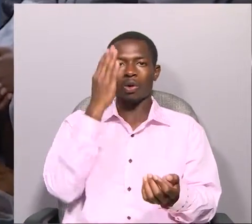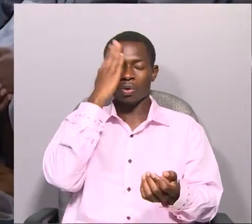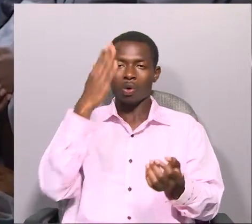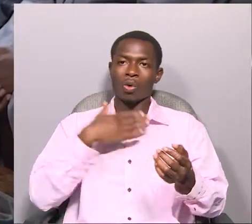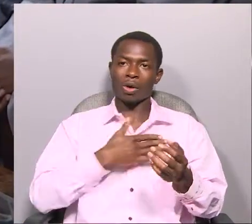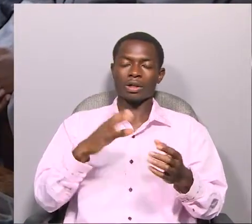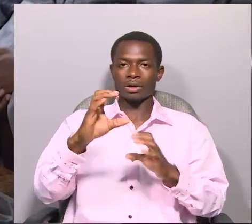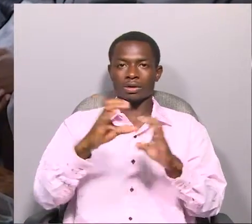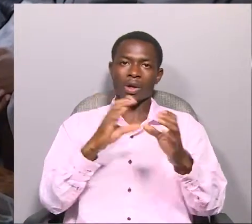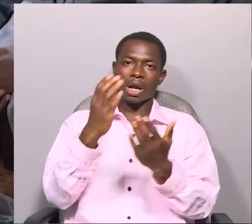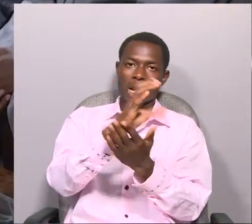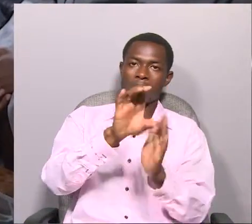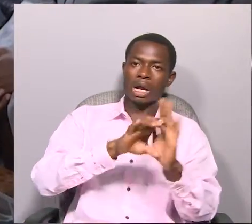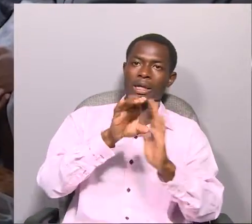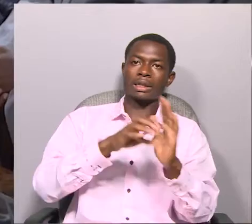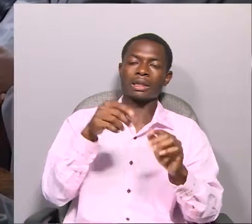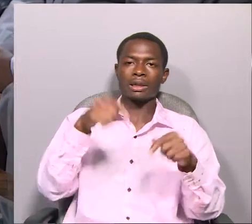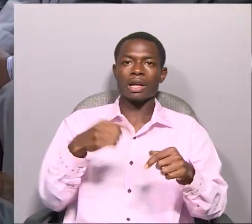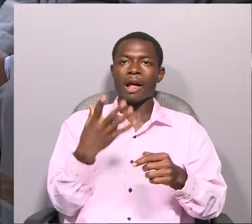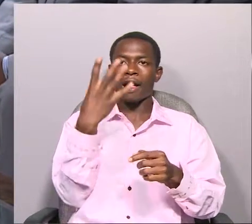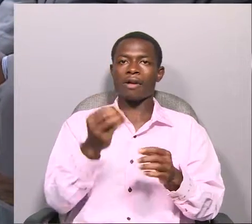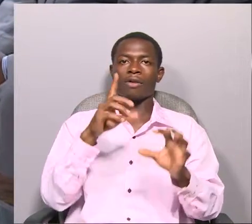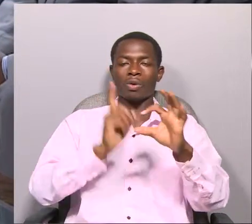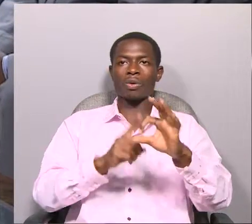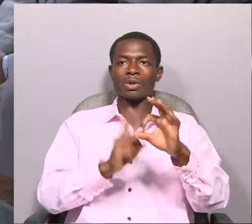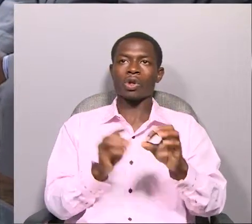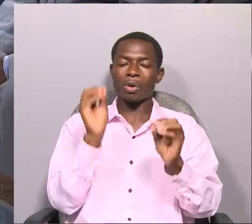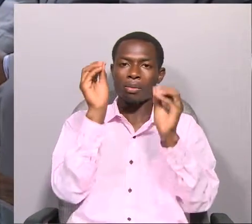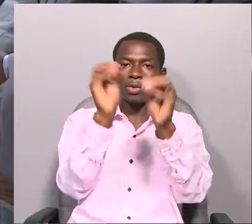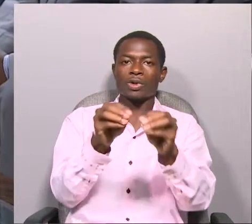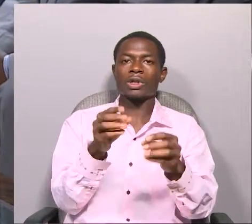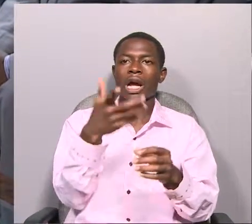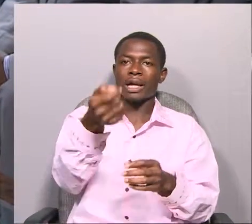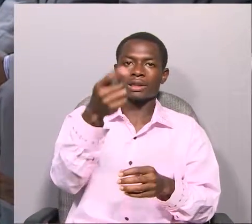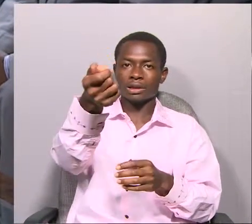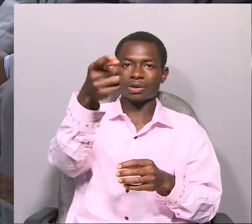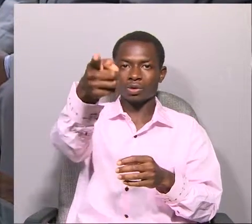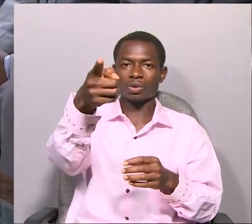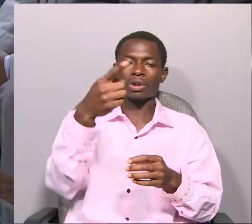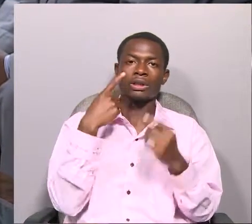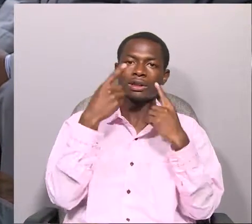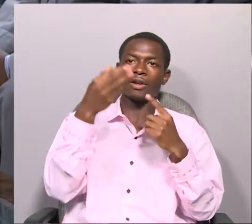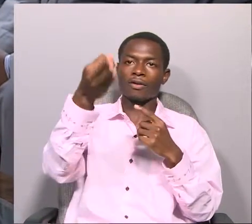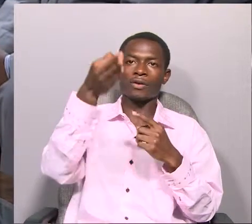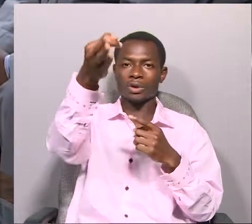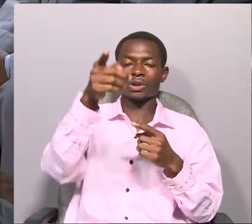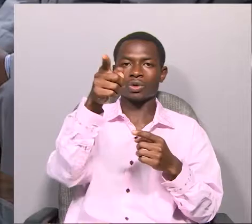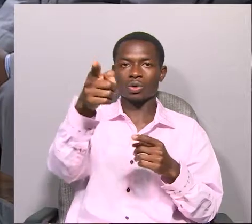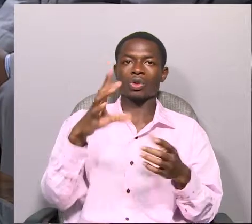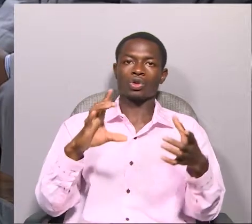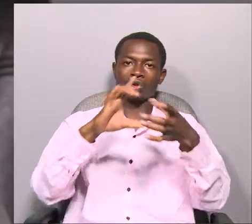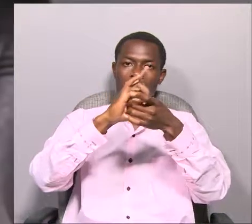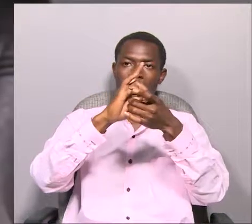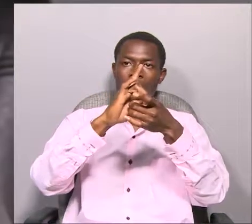all parts of this country, and they have burning questions that they want to put to you, and we look forward to you responding to them